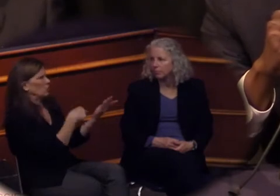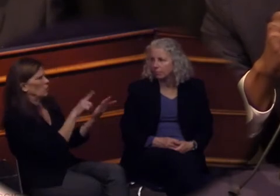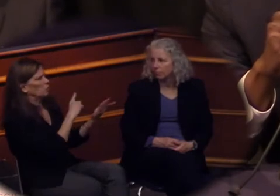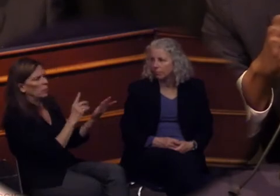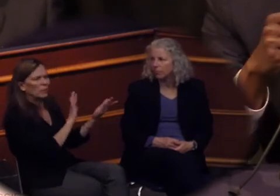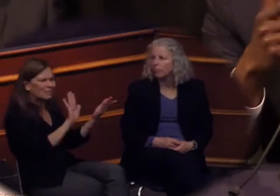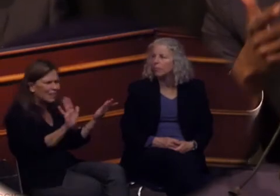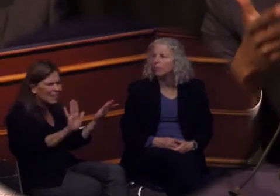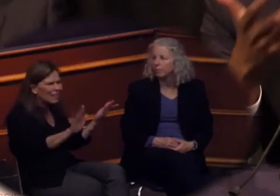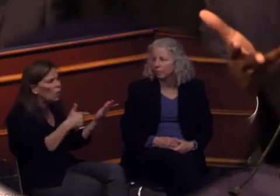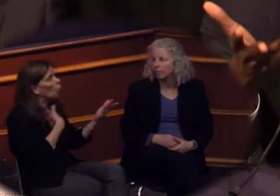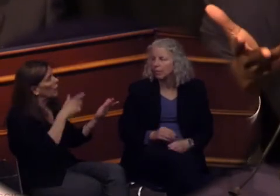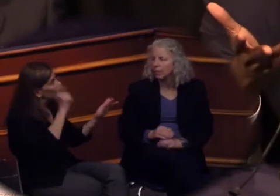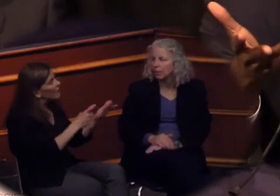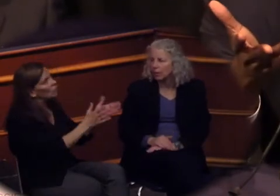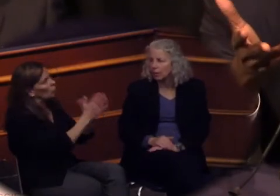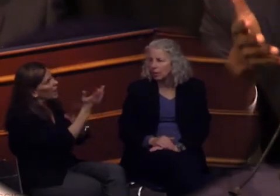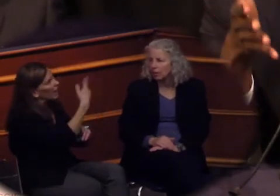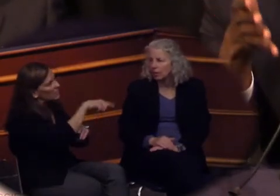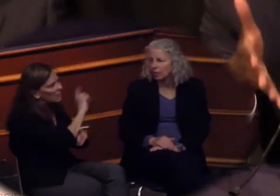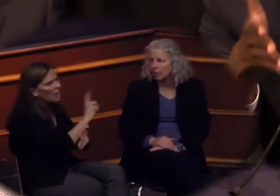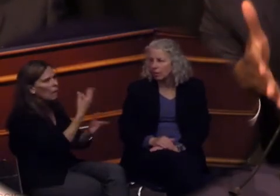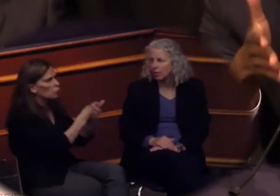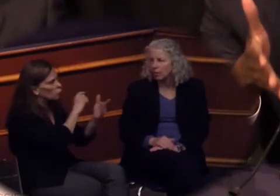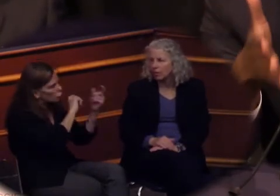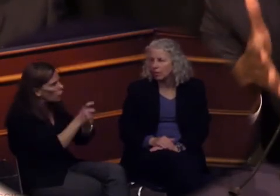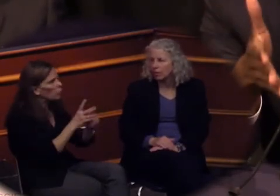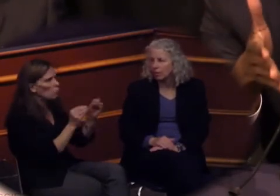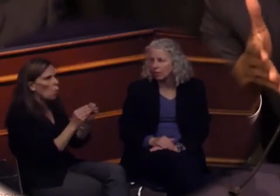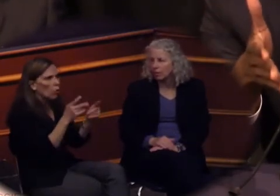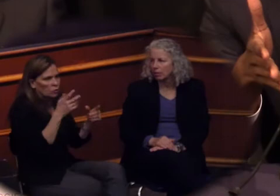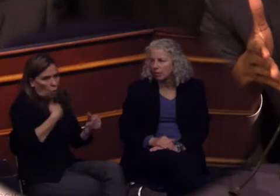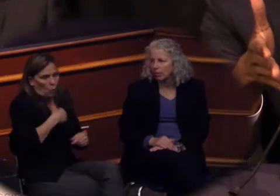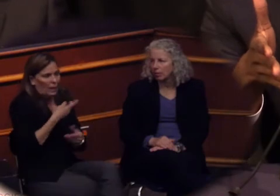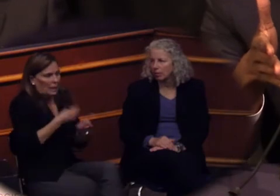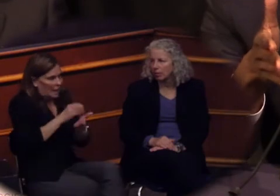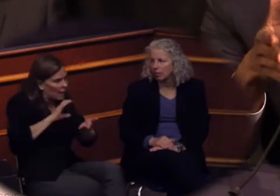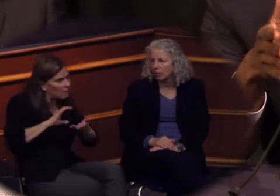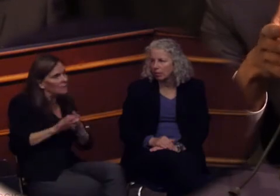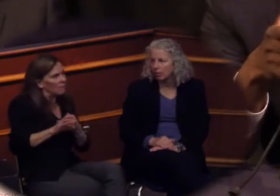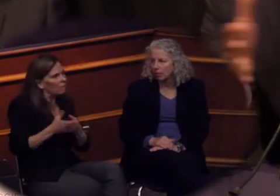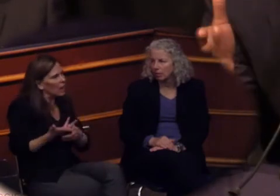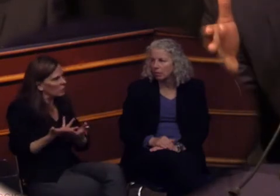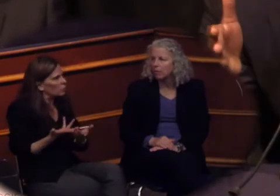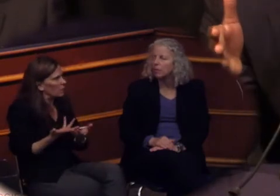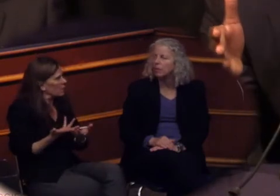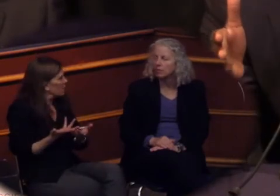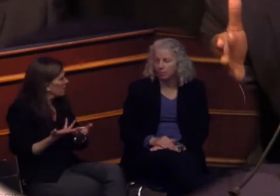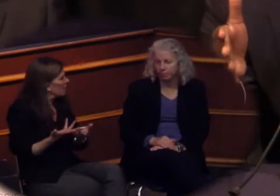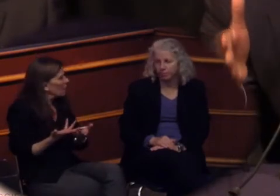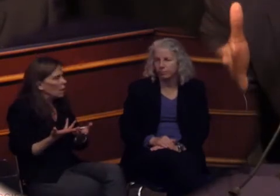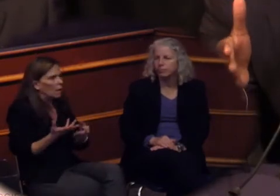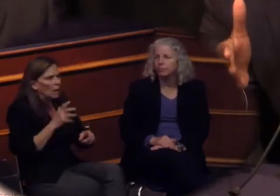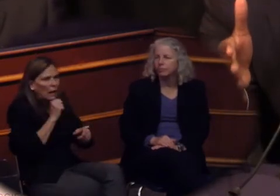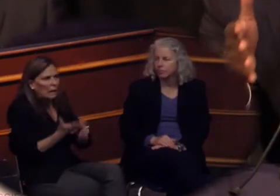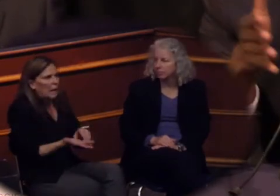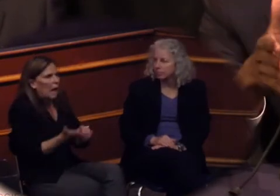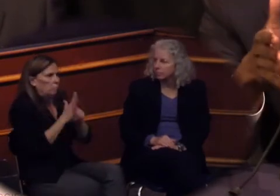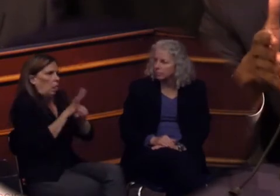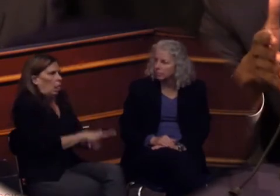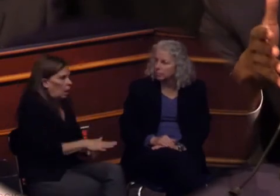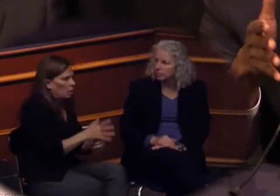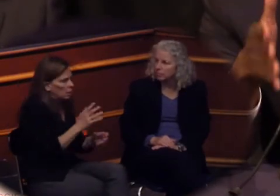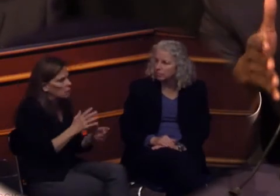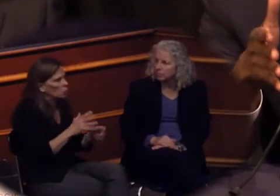folks and those entities to contribute more so that we can make these investments and not crush middle class people,